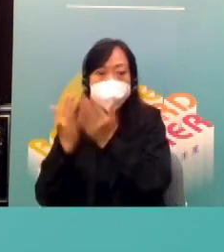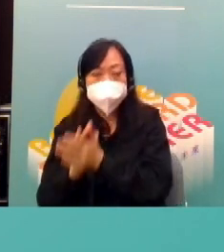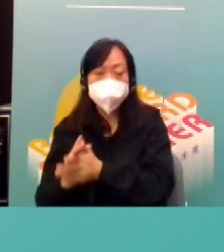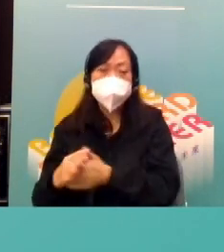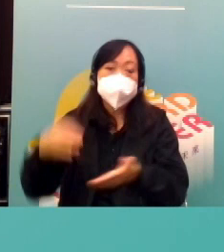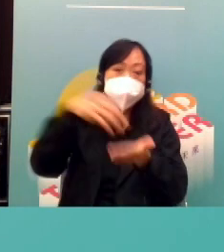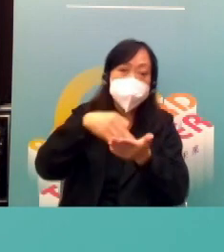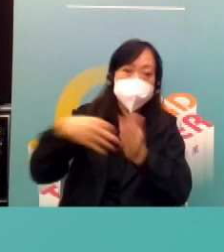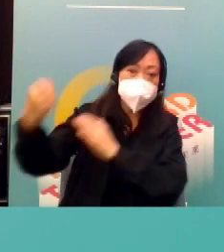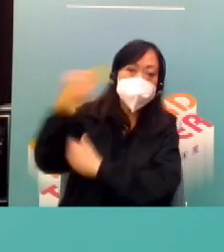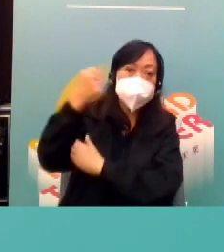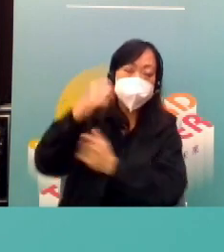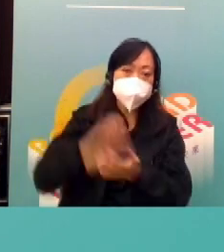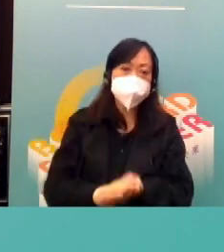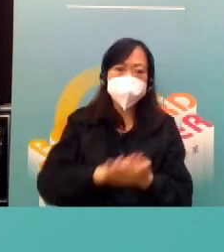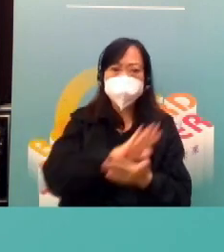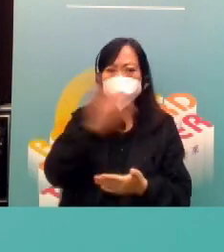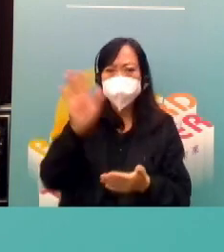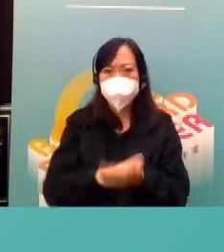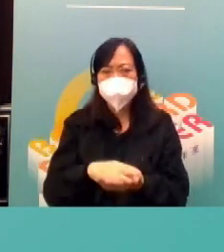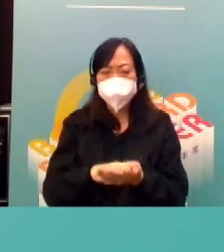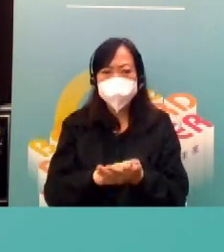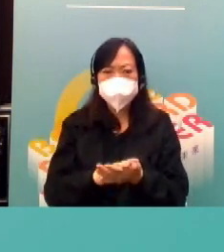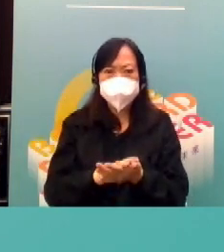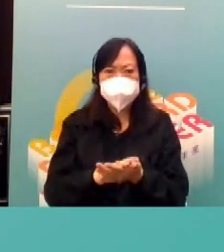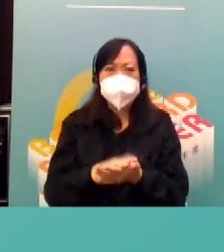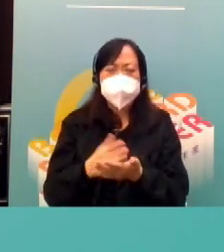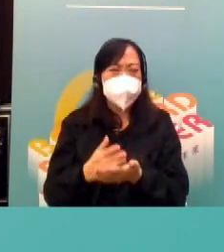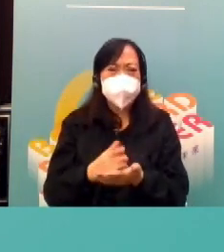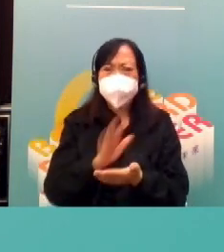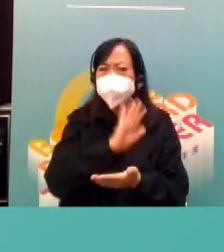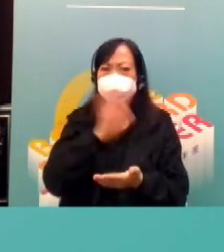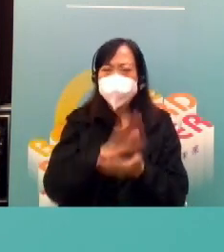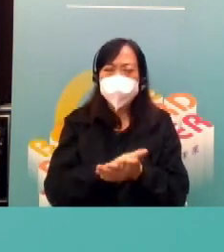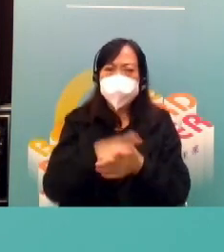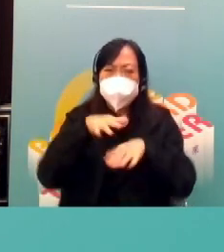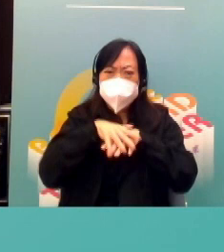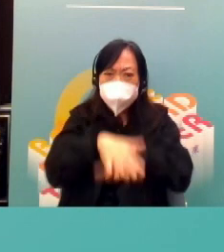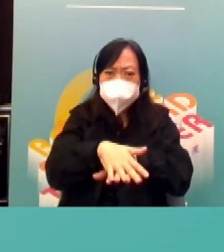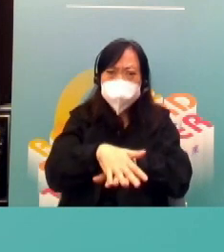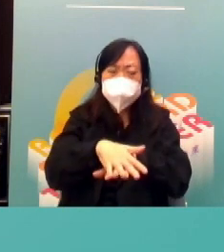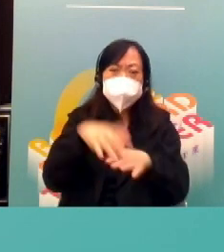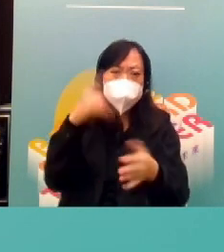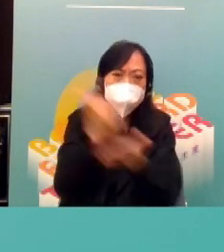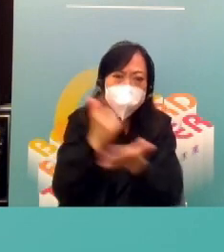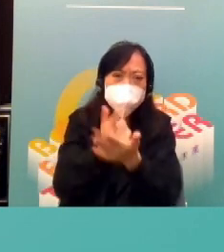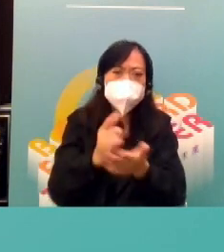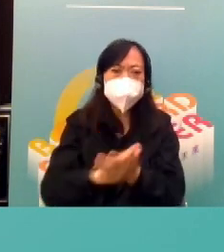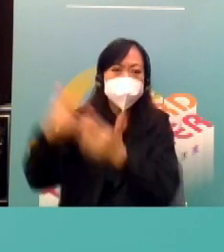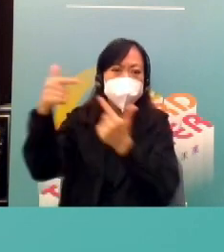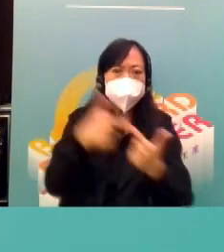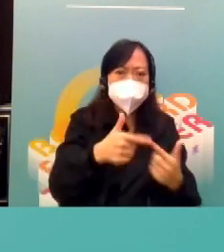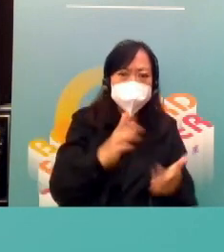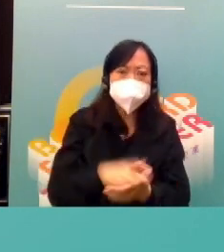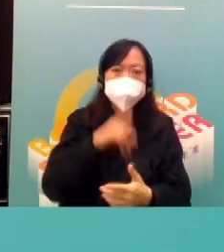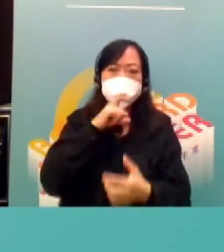because we say it so much now, it's often meaningless. It's like sustainability. What we preach to governments is to get very specific on that, get